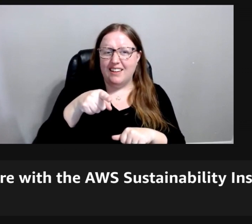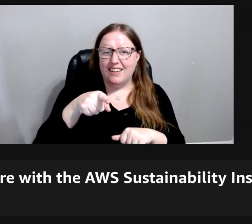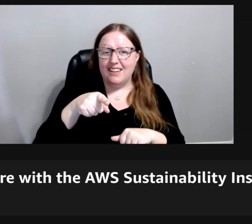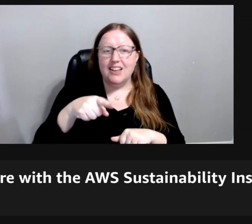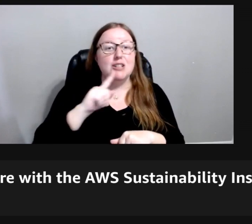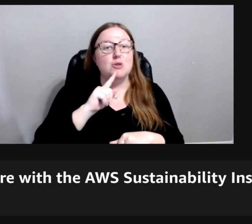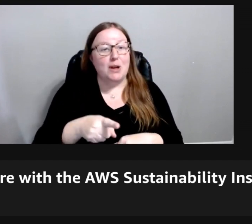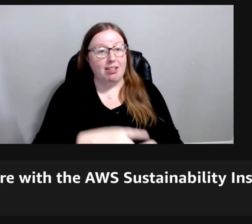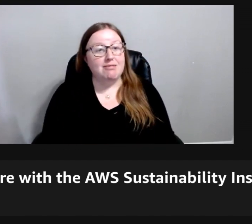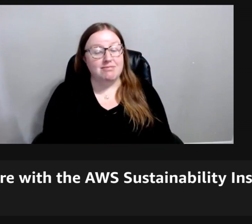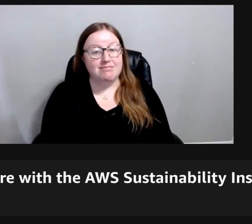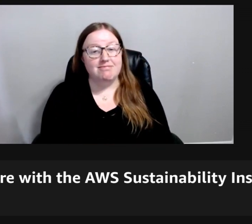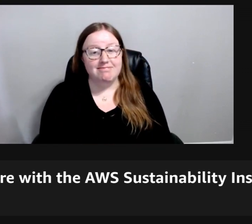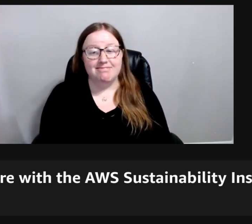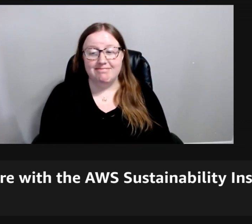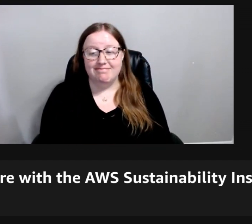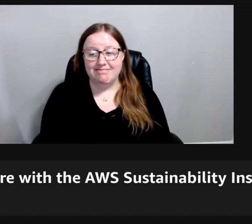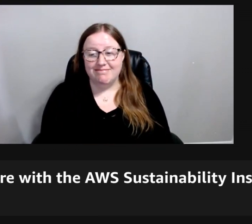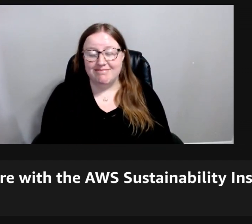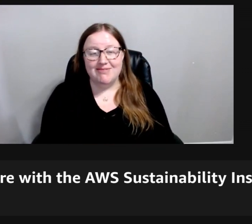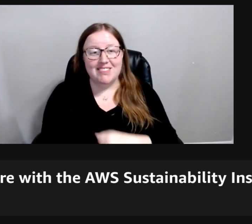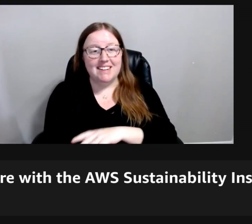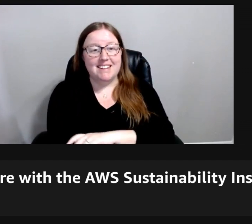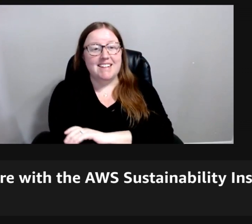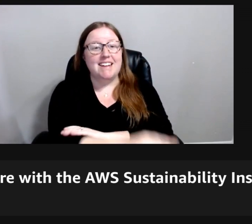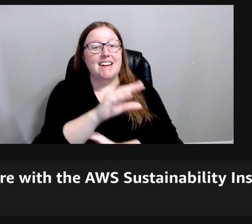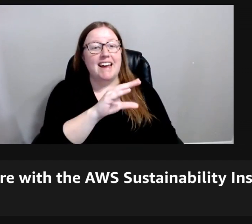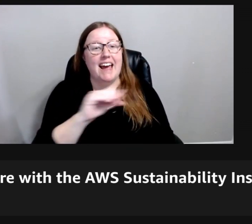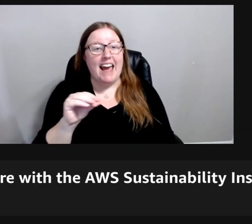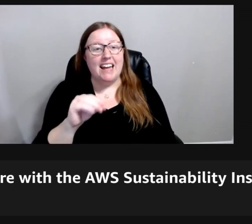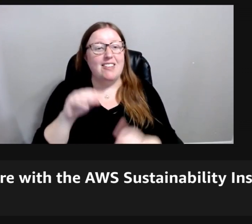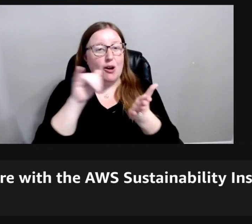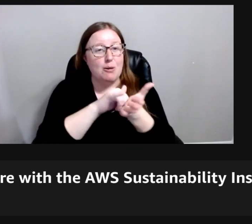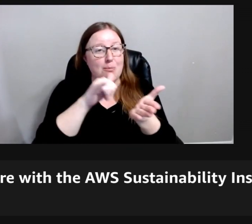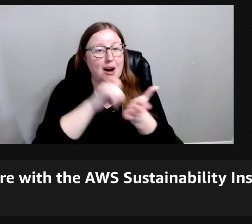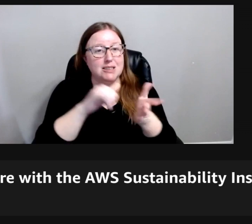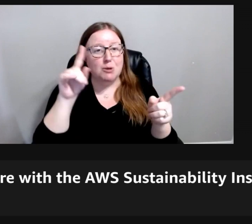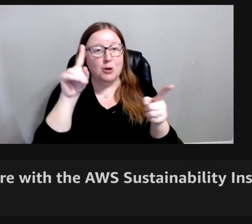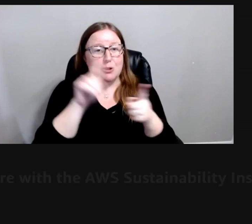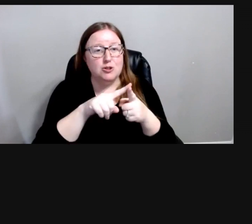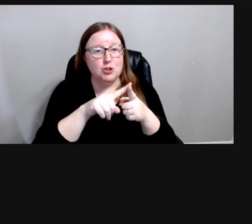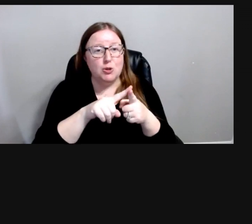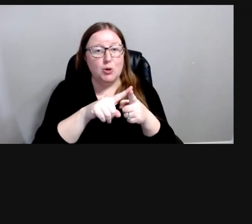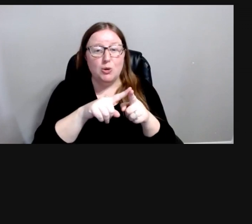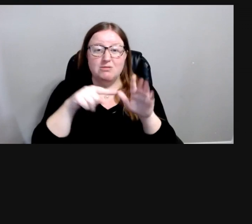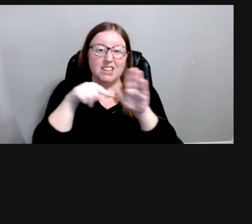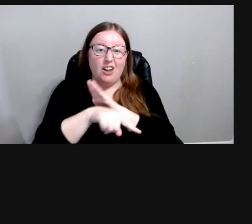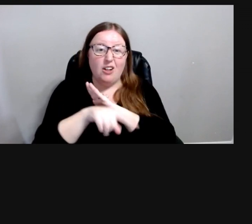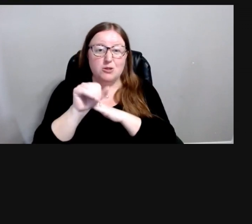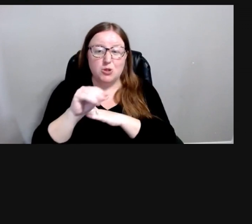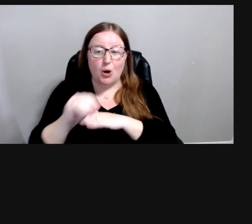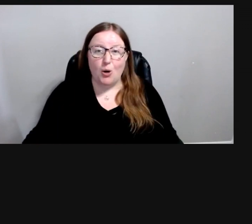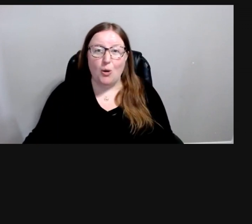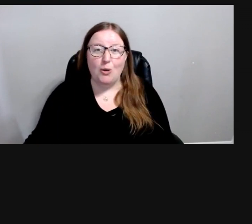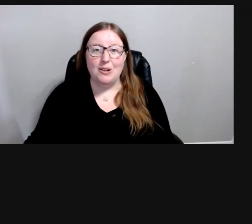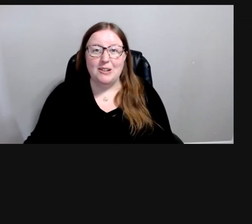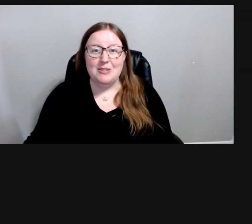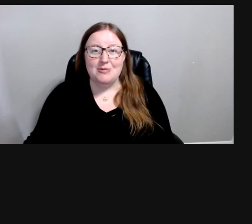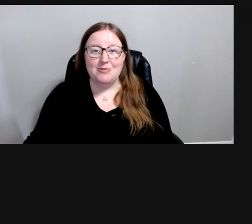real. And supposedly they're nearly impossible to unalive. So I got that going for me